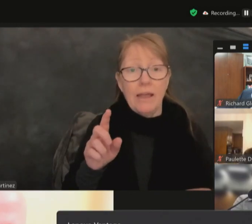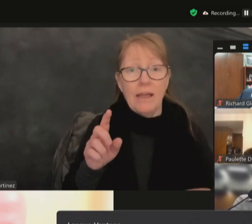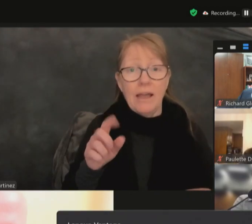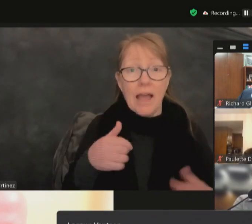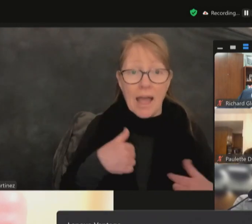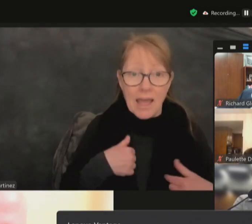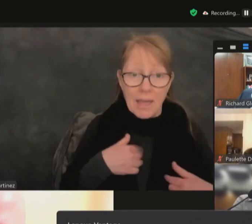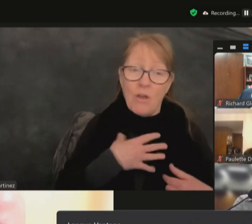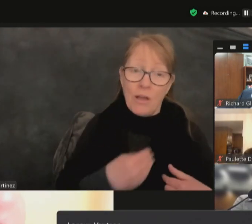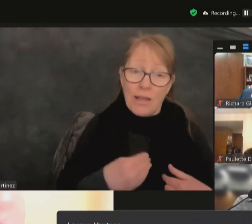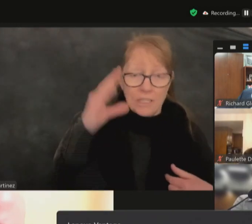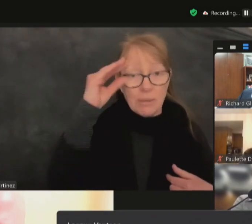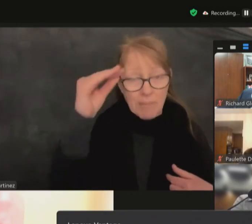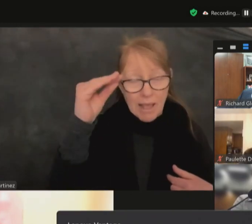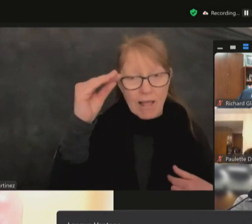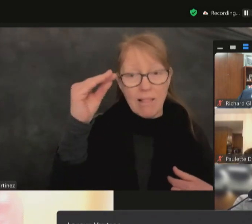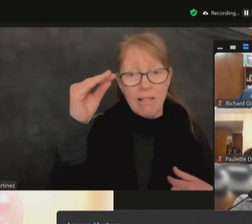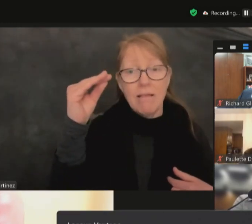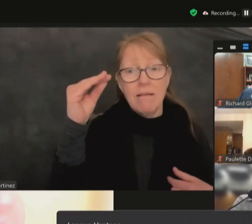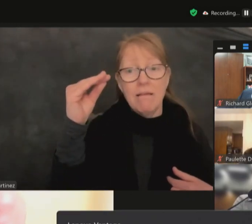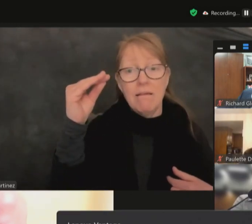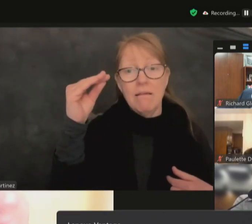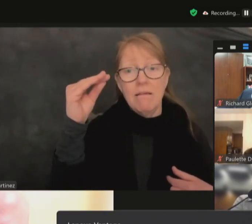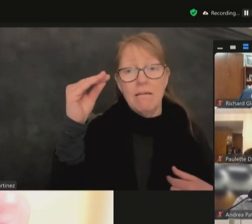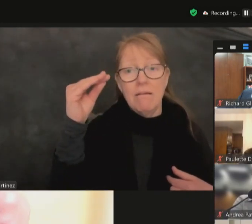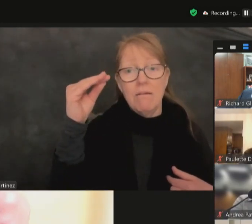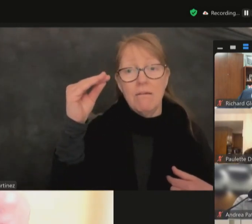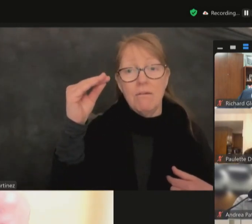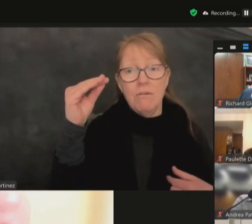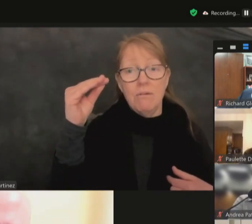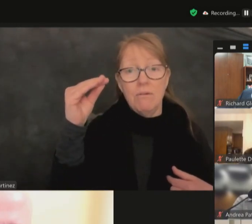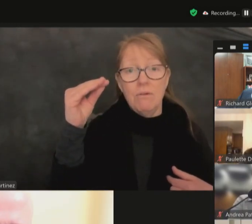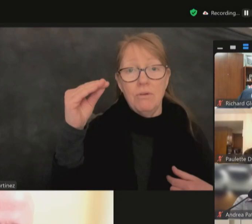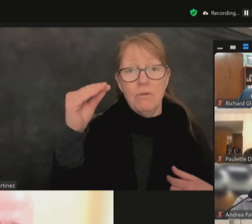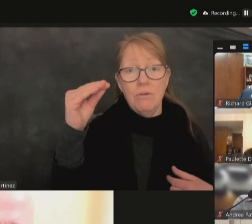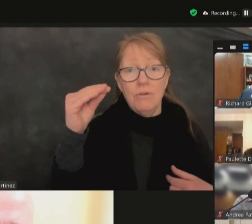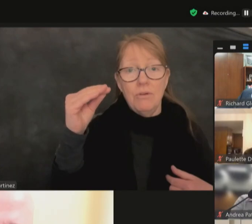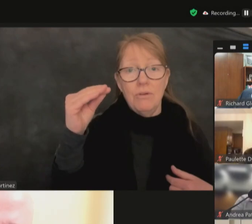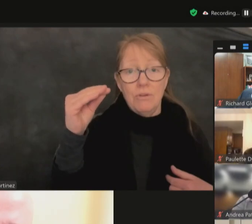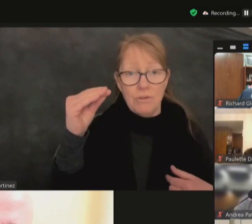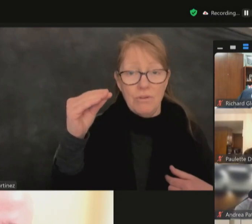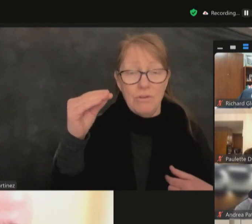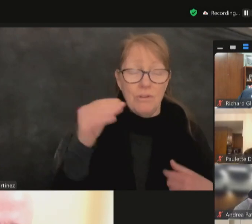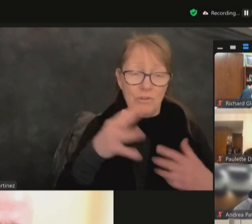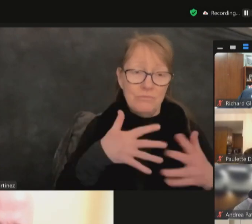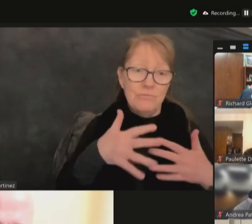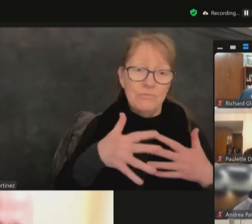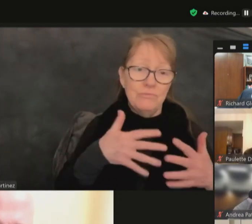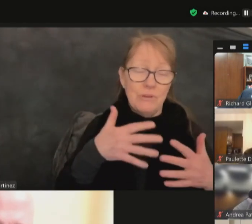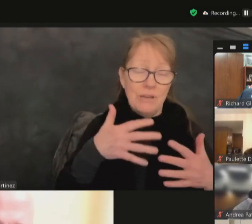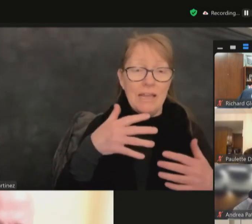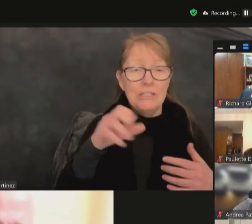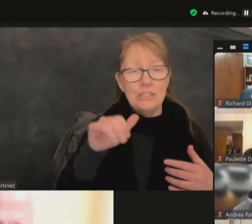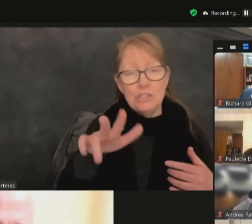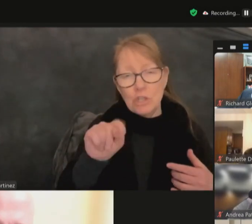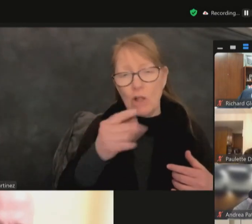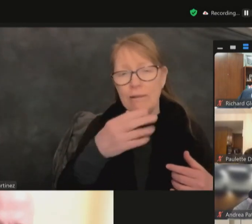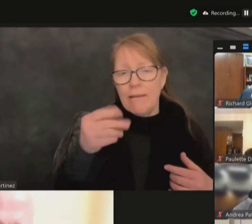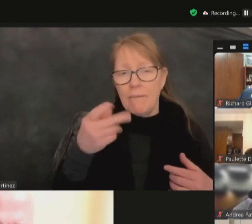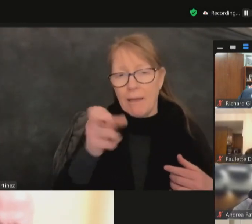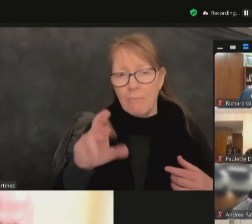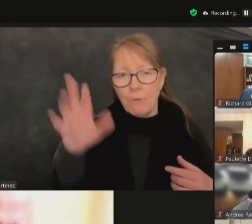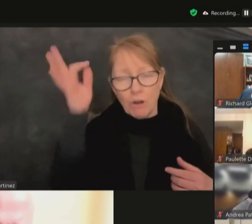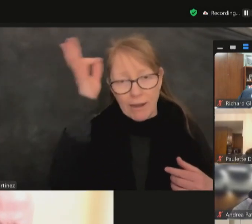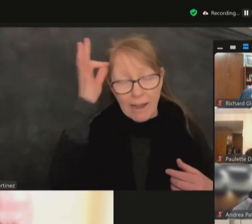Caucasian male with salt and pepper hair and glasses, and I am a proud